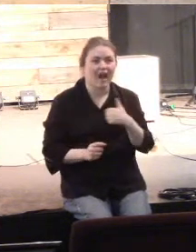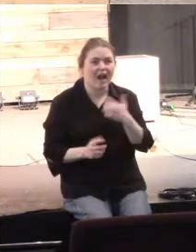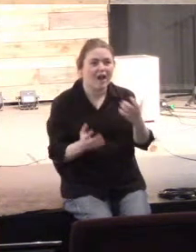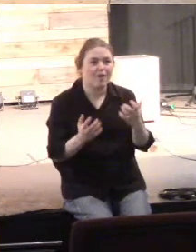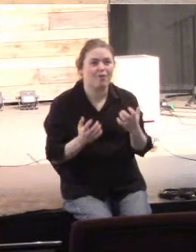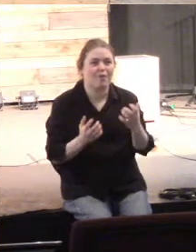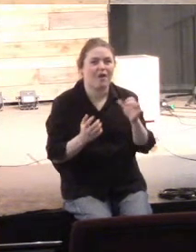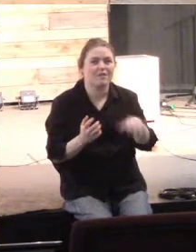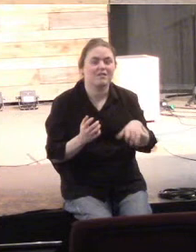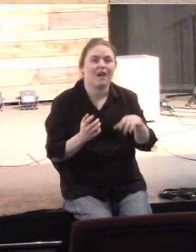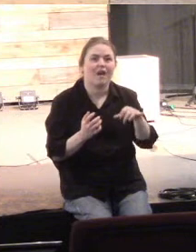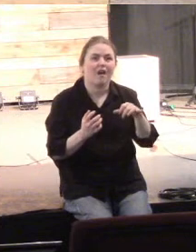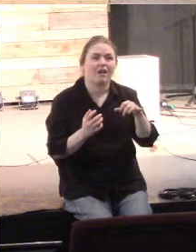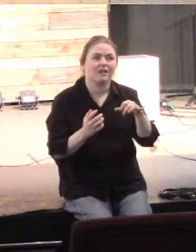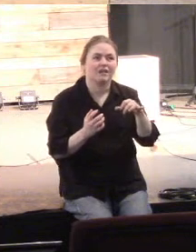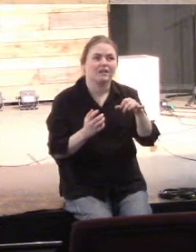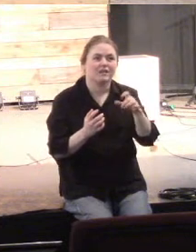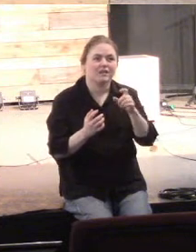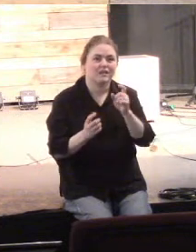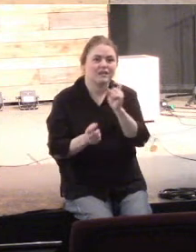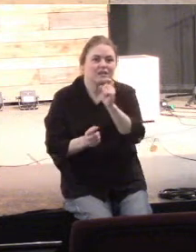moment it becomes comfortable,